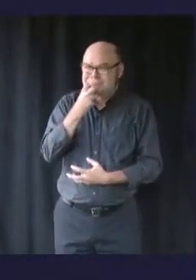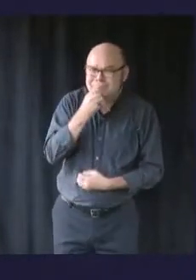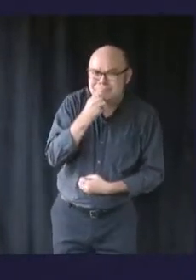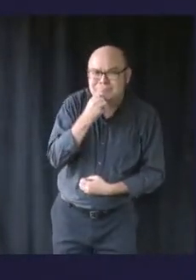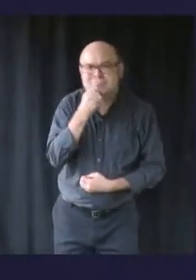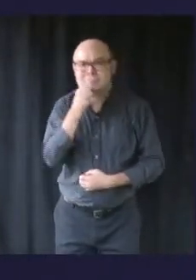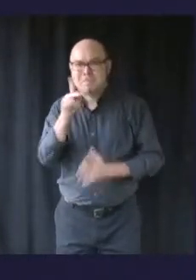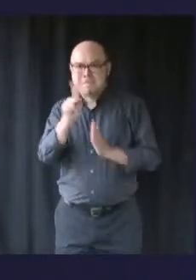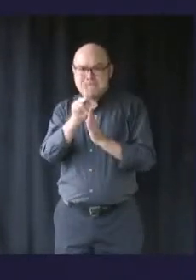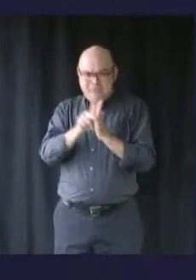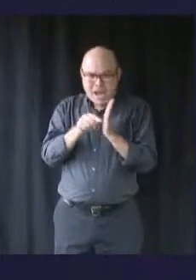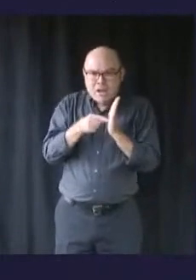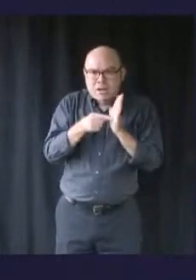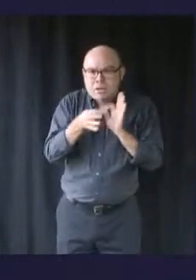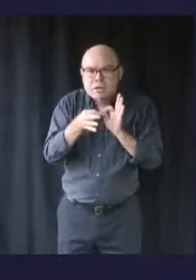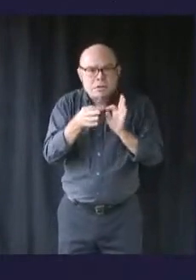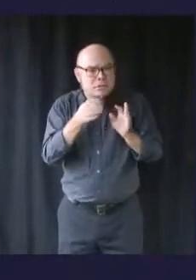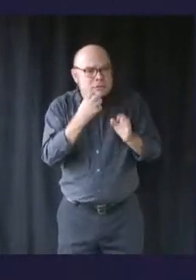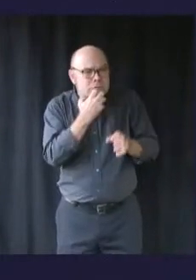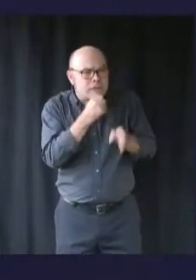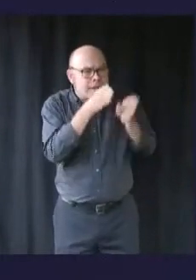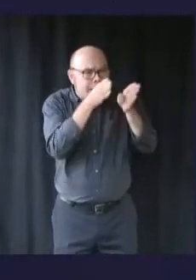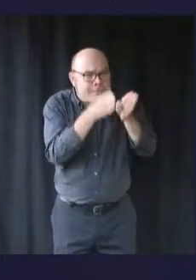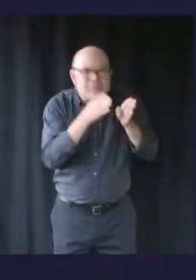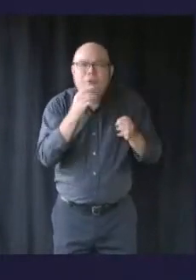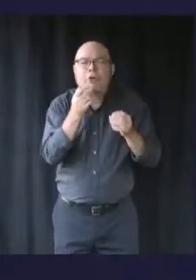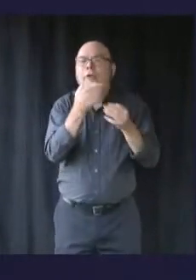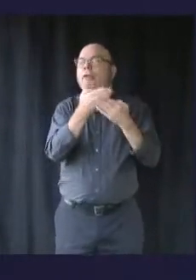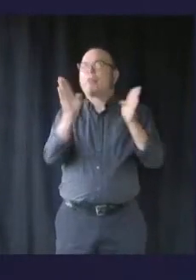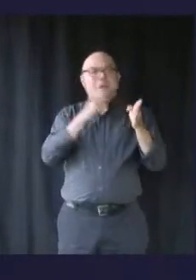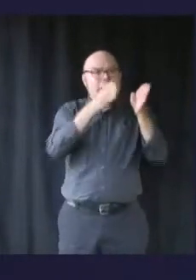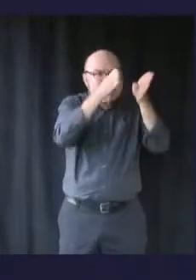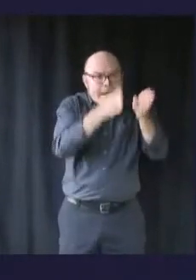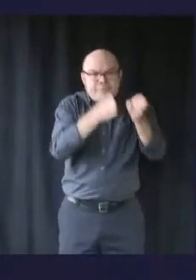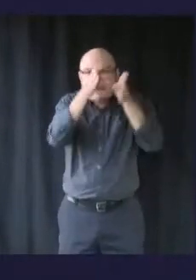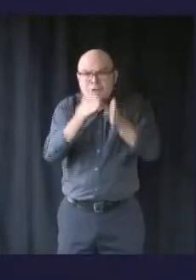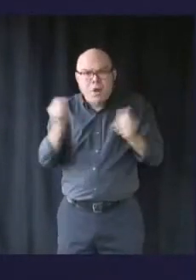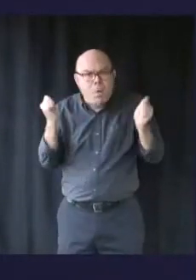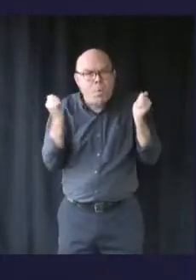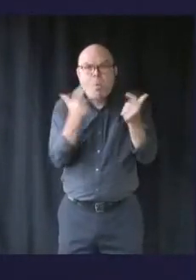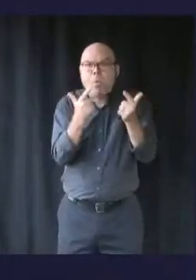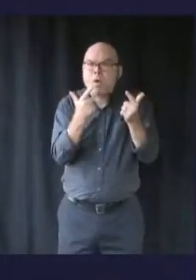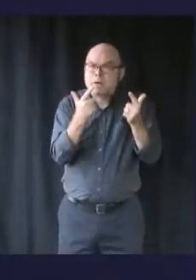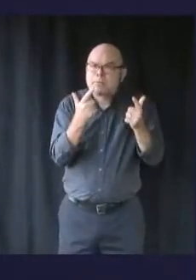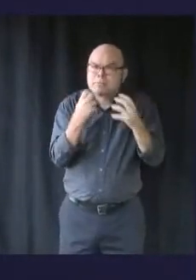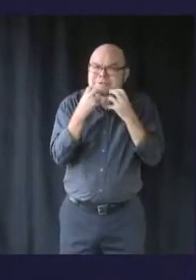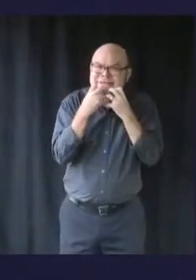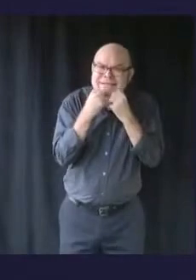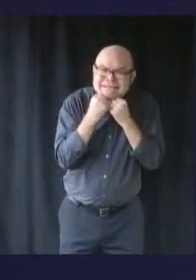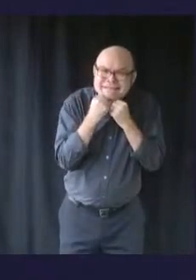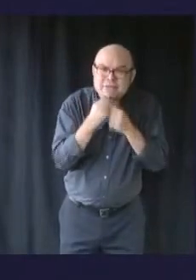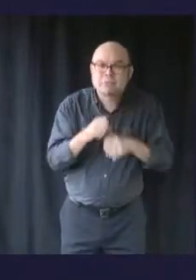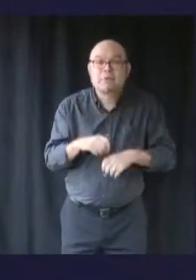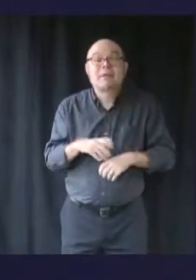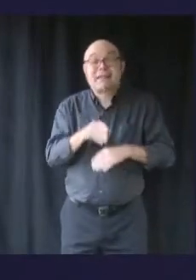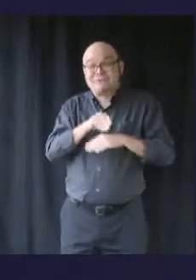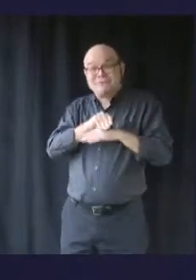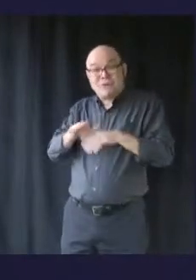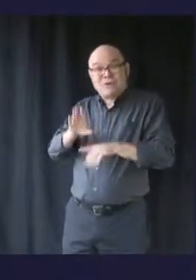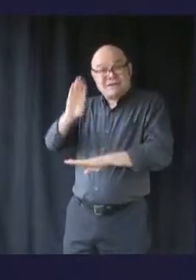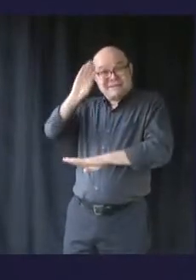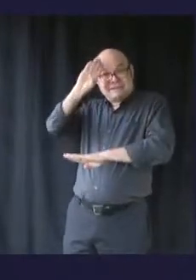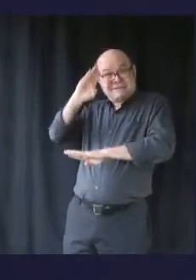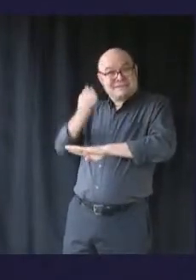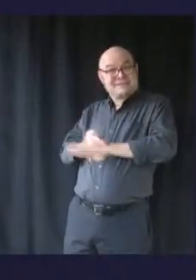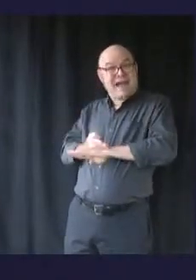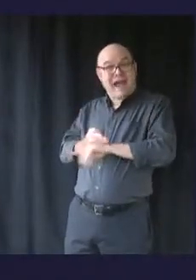The commitment carried through in his son's career of public service by all the students of this institute